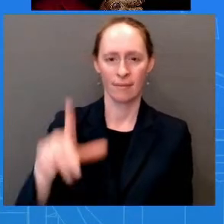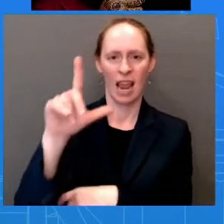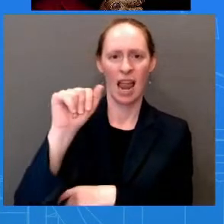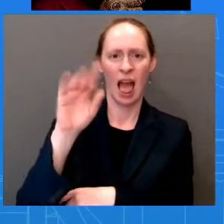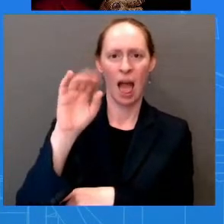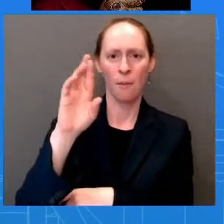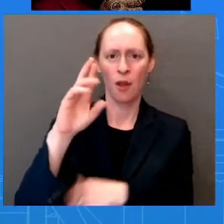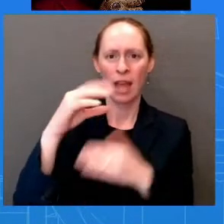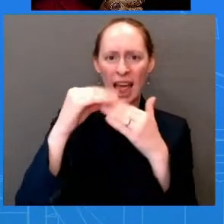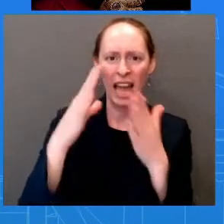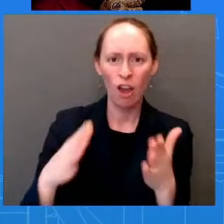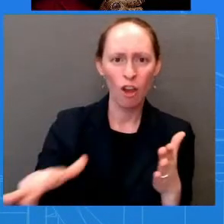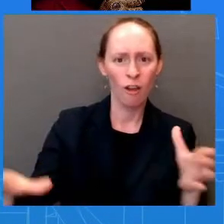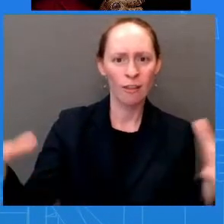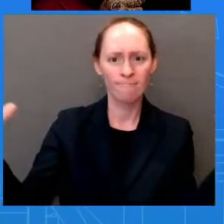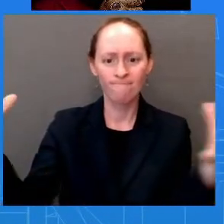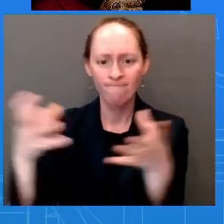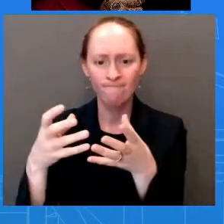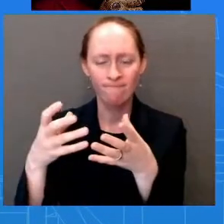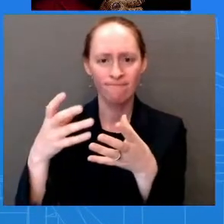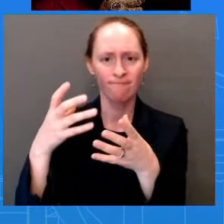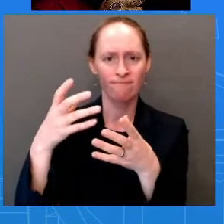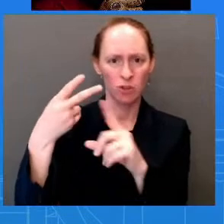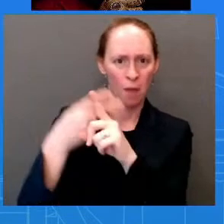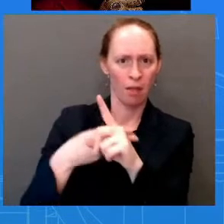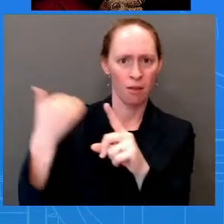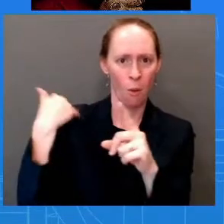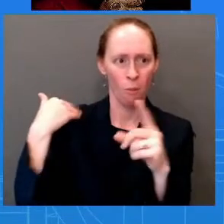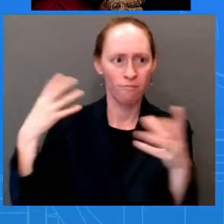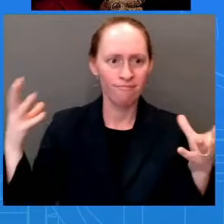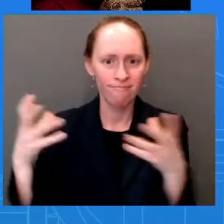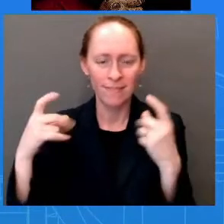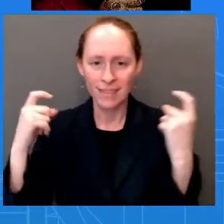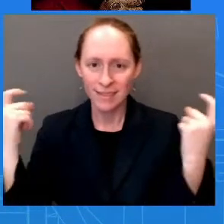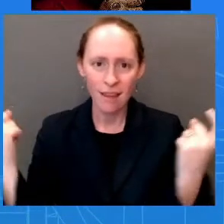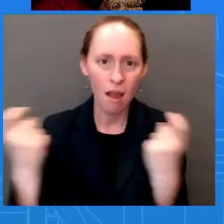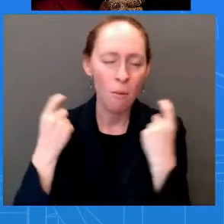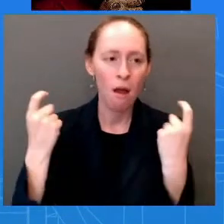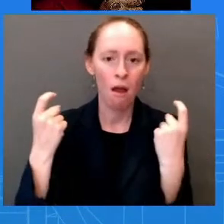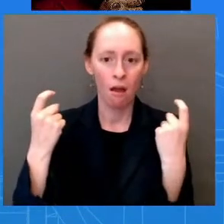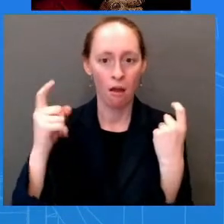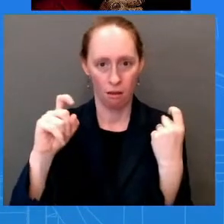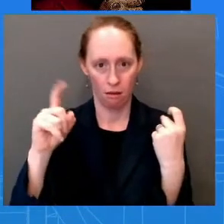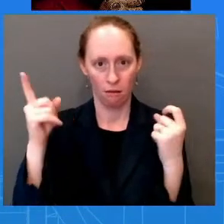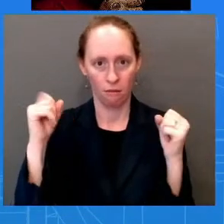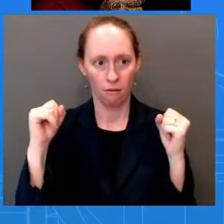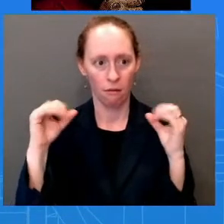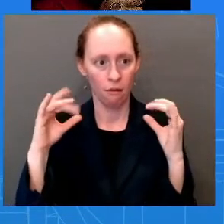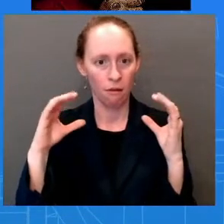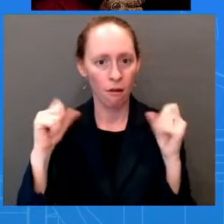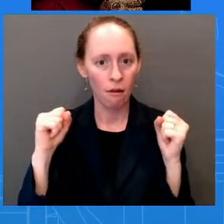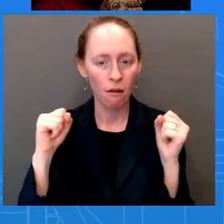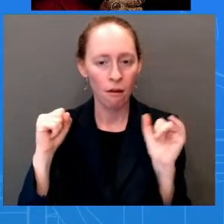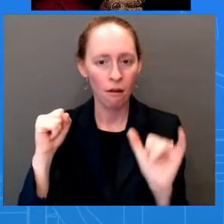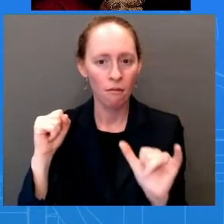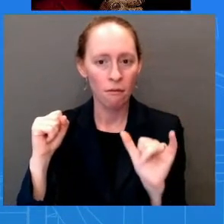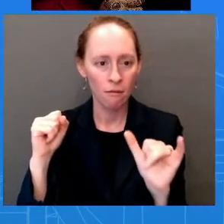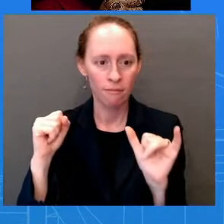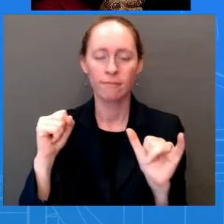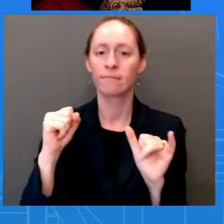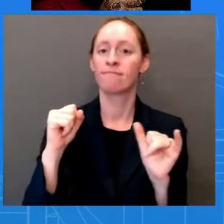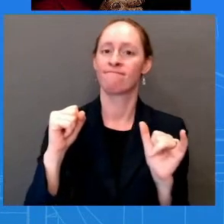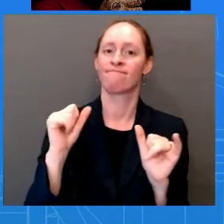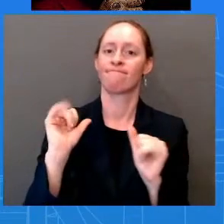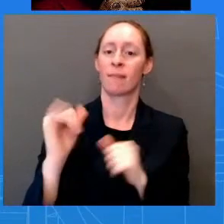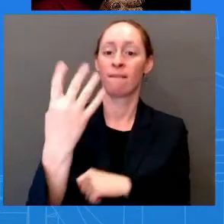surprised to see that so many of these, obviously not all of them, but 4 out of the 12 of these unions have actually rejected a deal which he tried to sell as